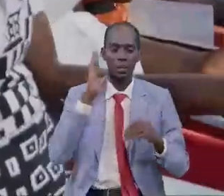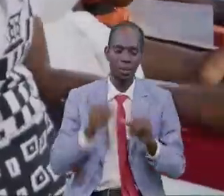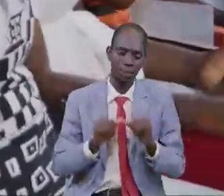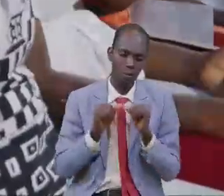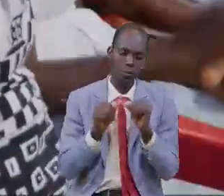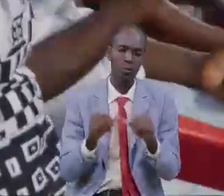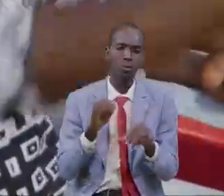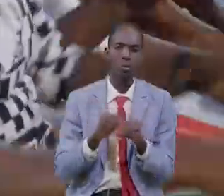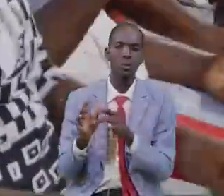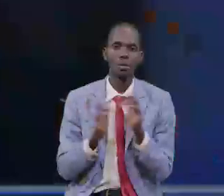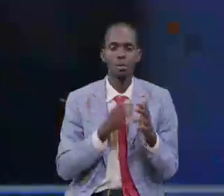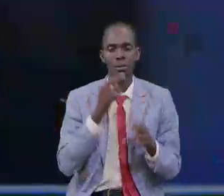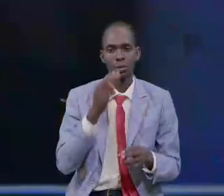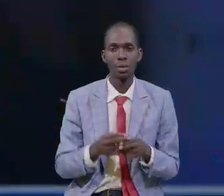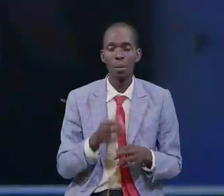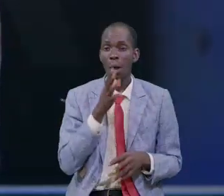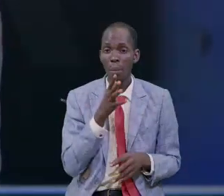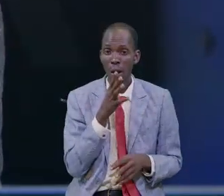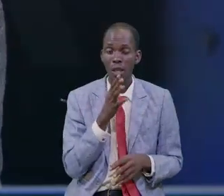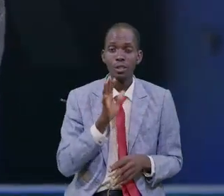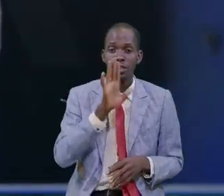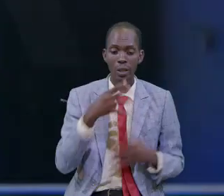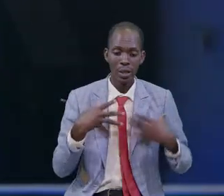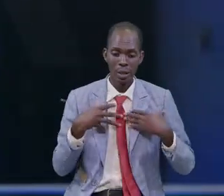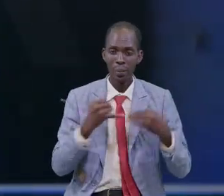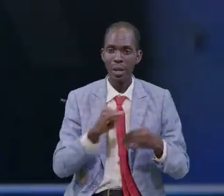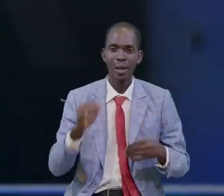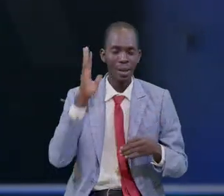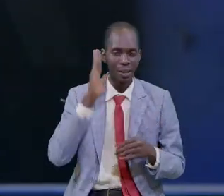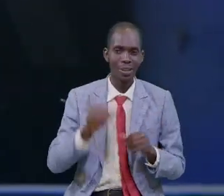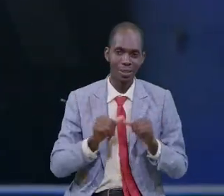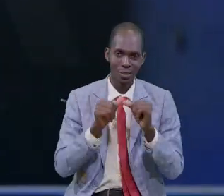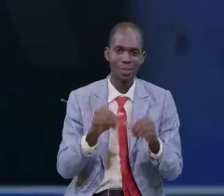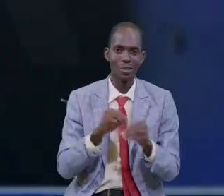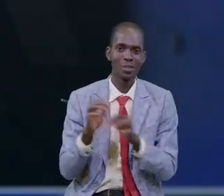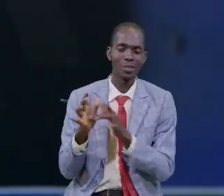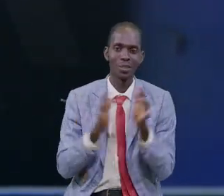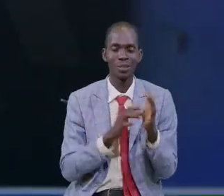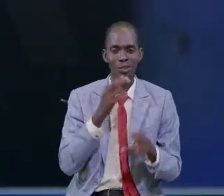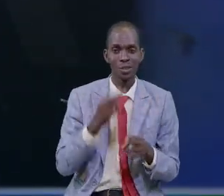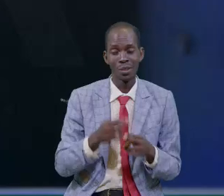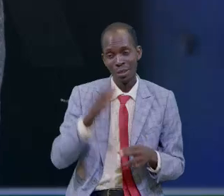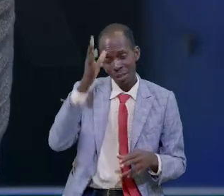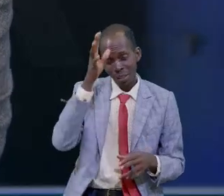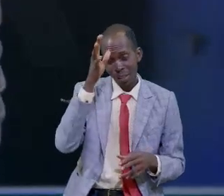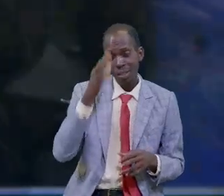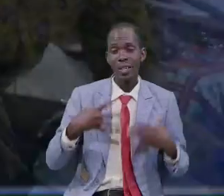Mama, healing will continue. Papa, healing will